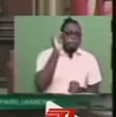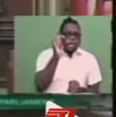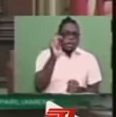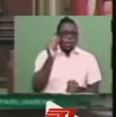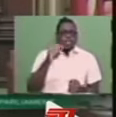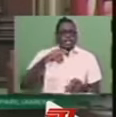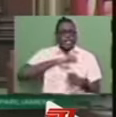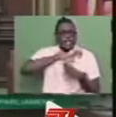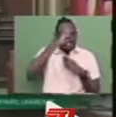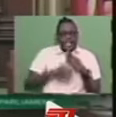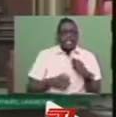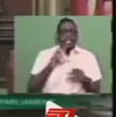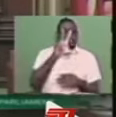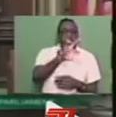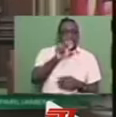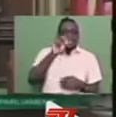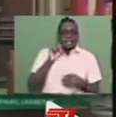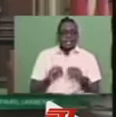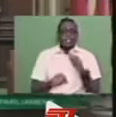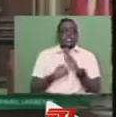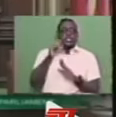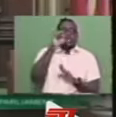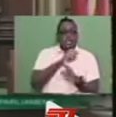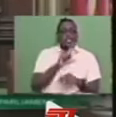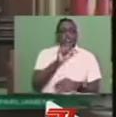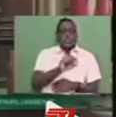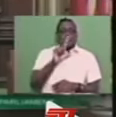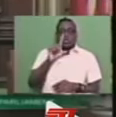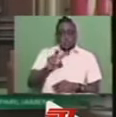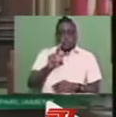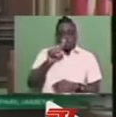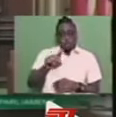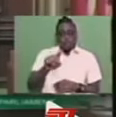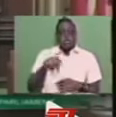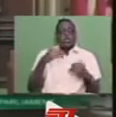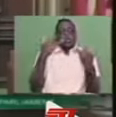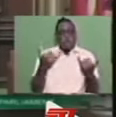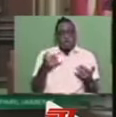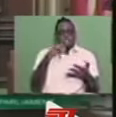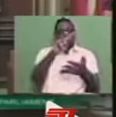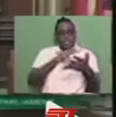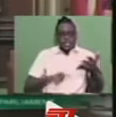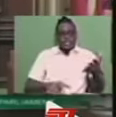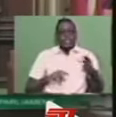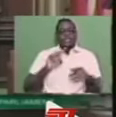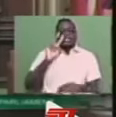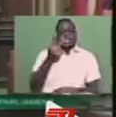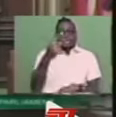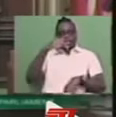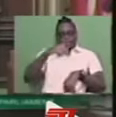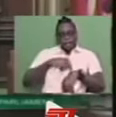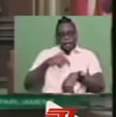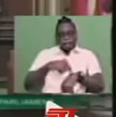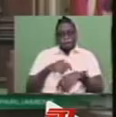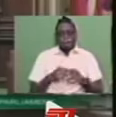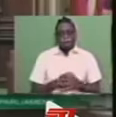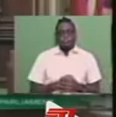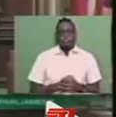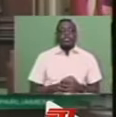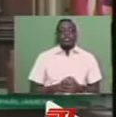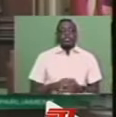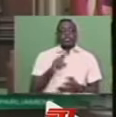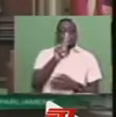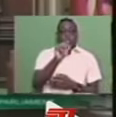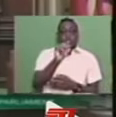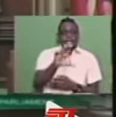2021 be now read a second time. The Leader of the Opposition has the equivalent time to the Minister of Finance, which